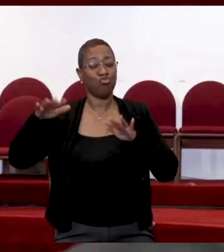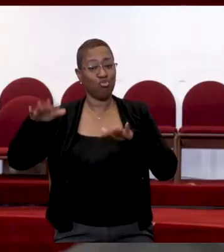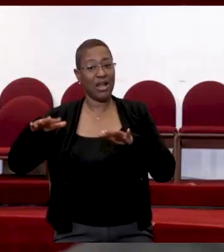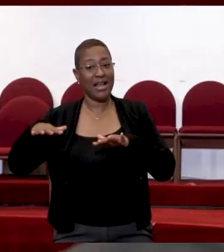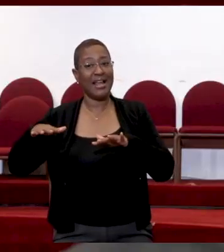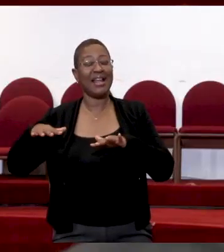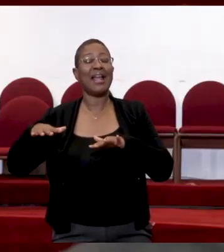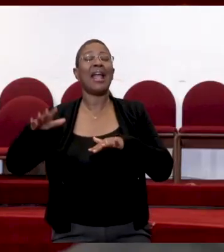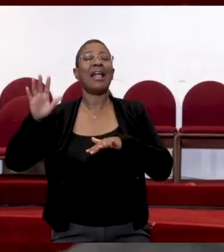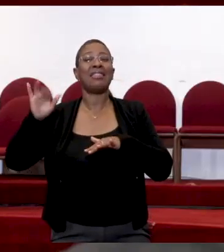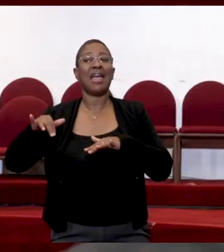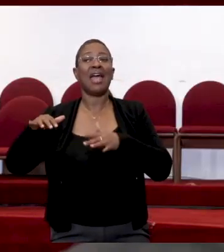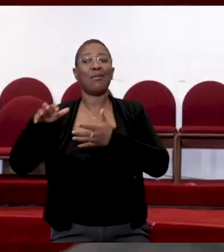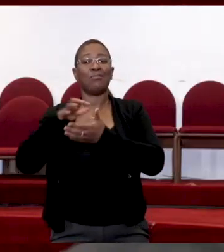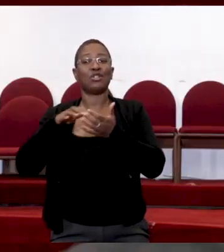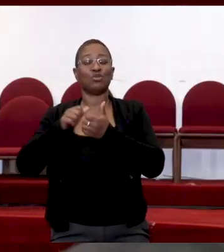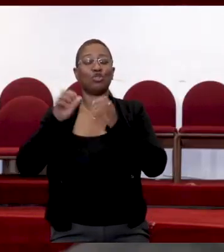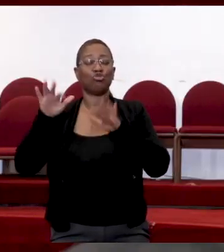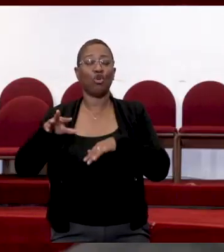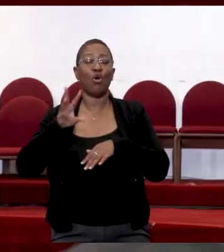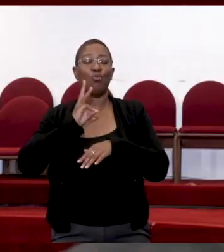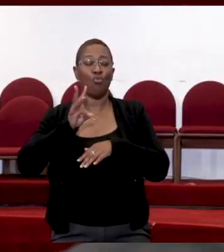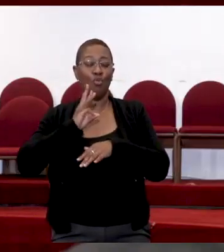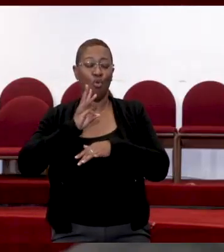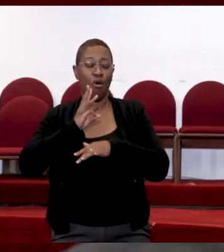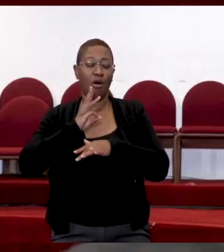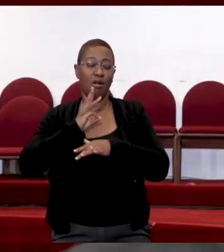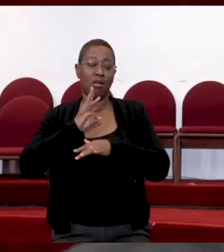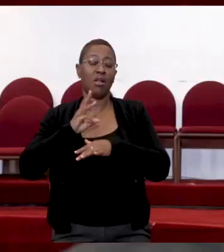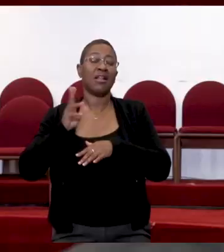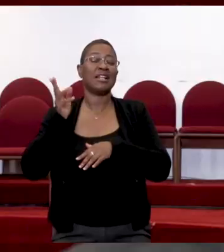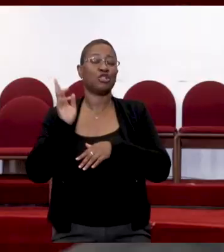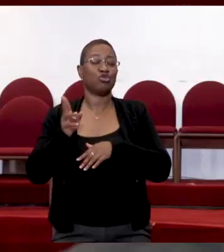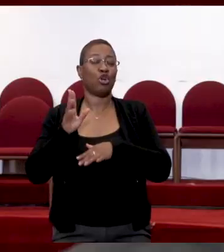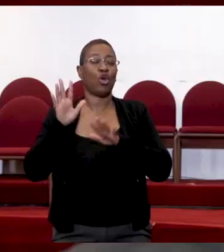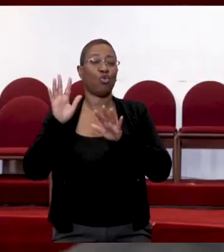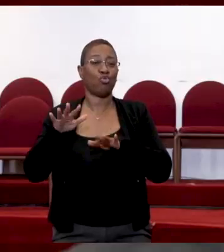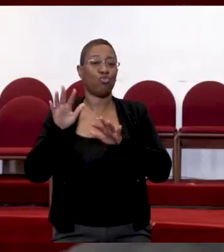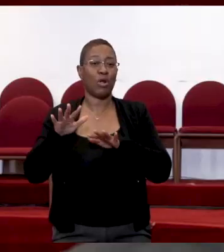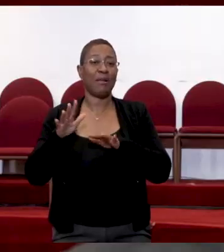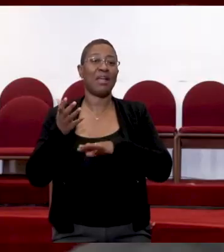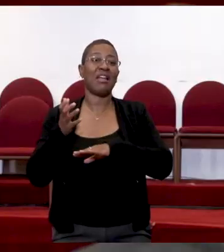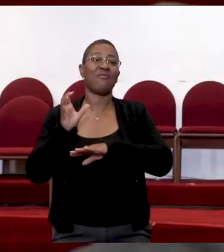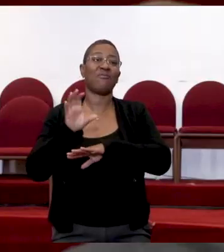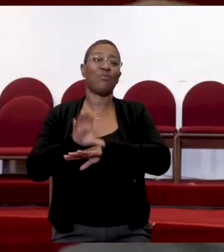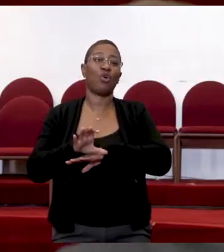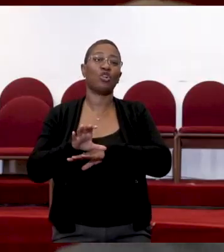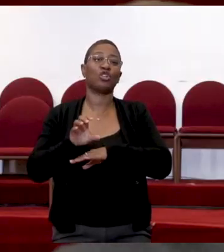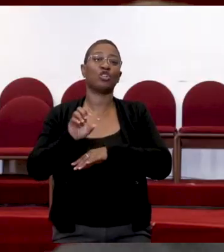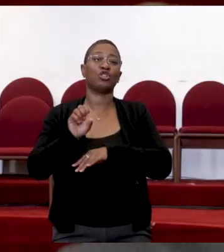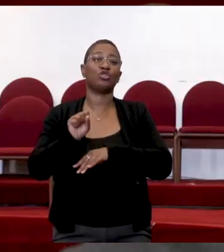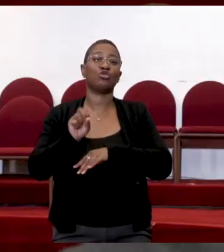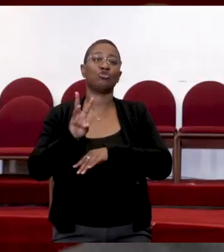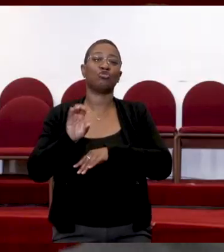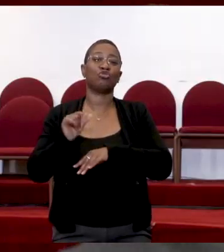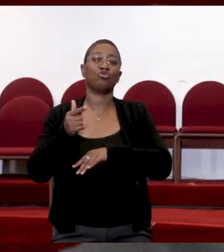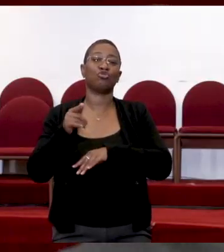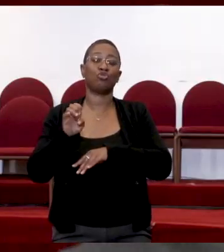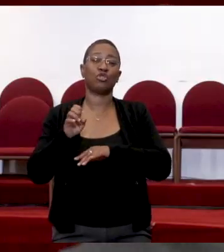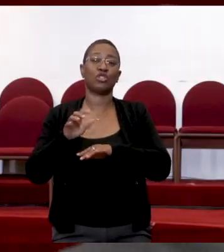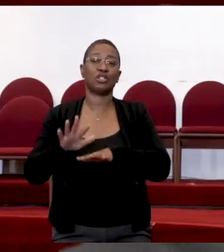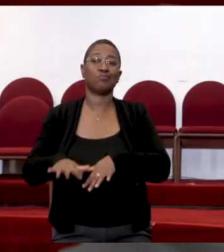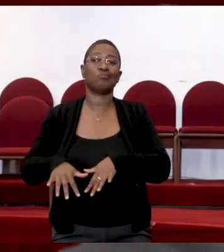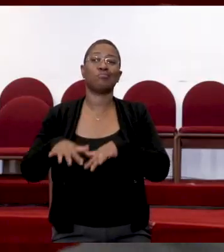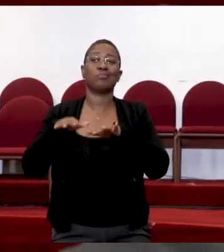outside. When we have these historic rainstorms, it forces the sewage back up into the basement. So